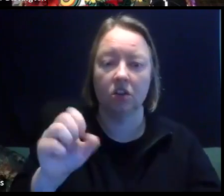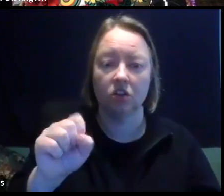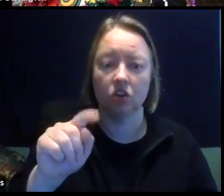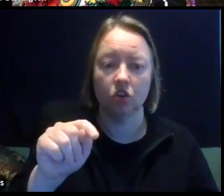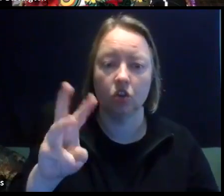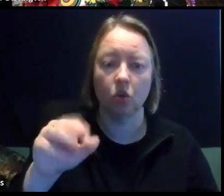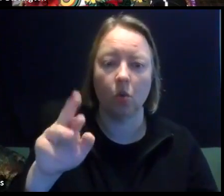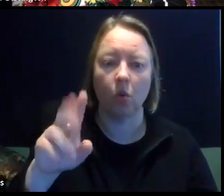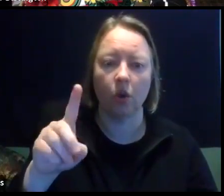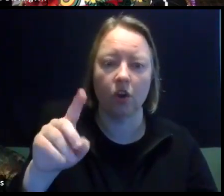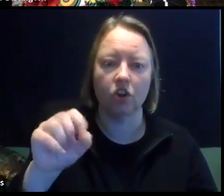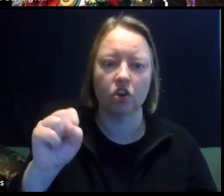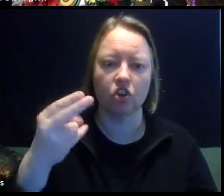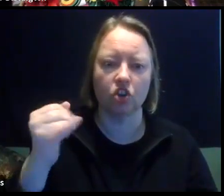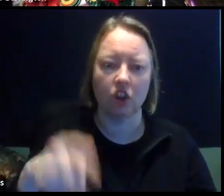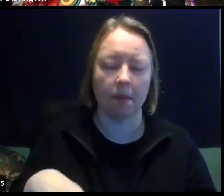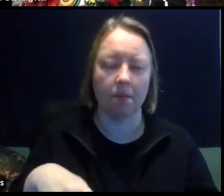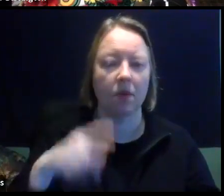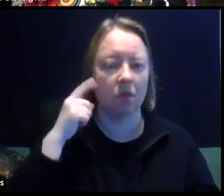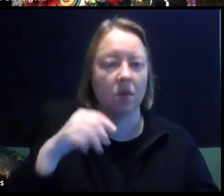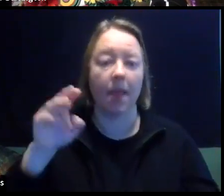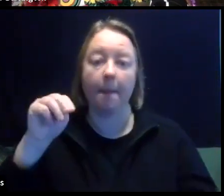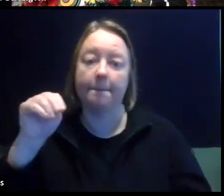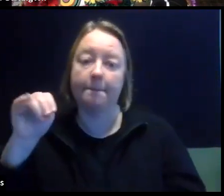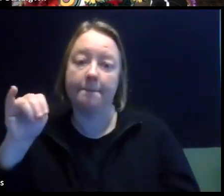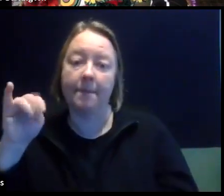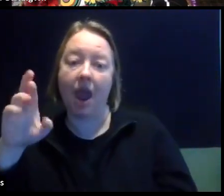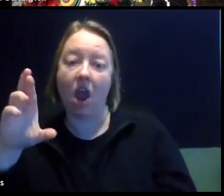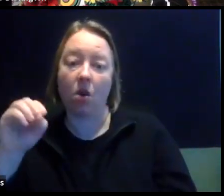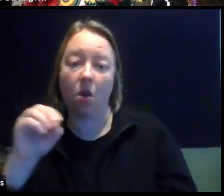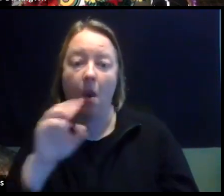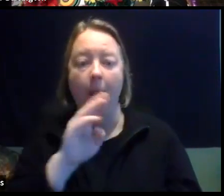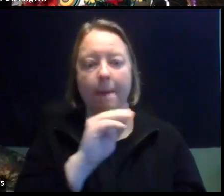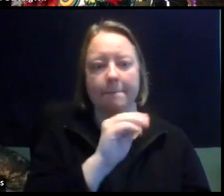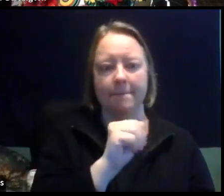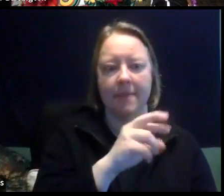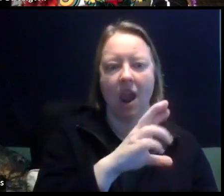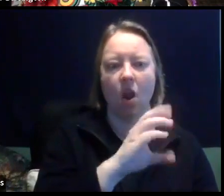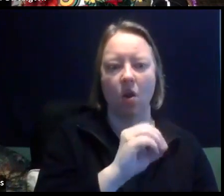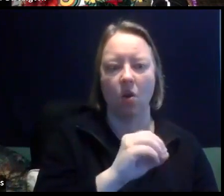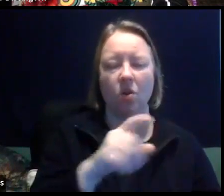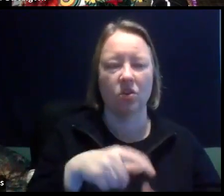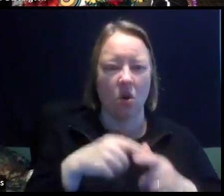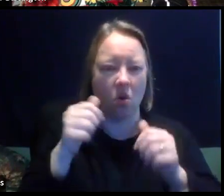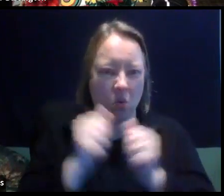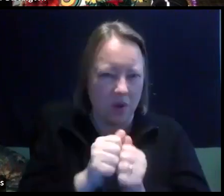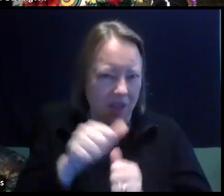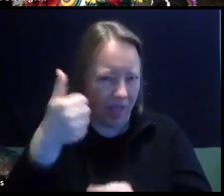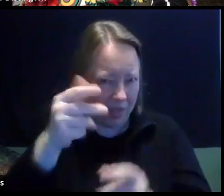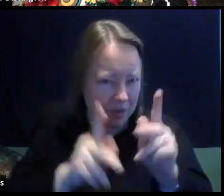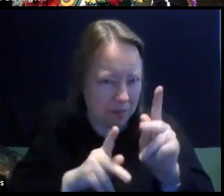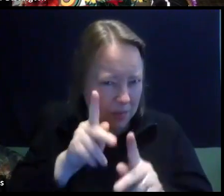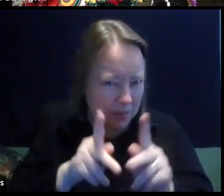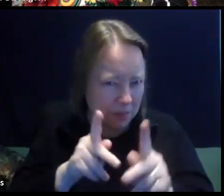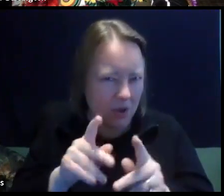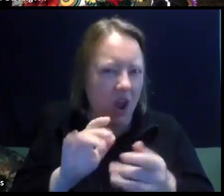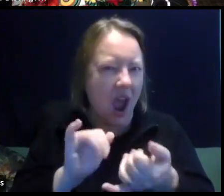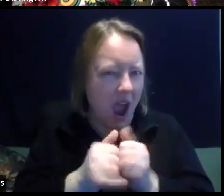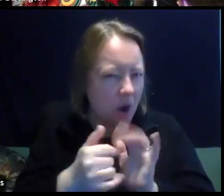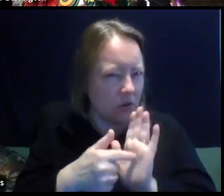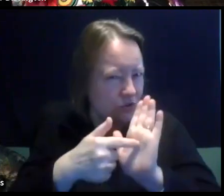micro, meso, and macro. Mm-hmm. At the interpersonal level, how will you better steward